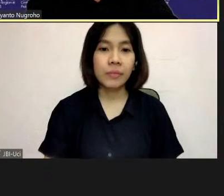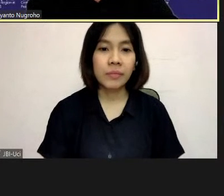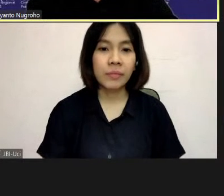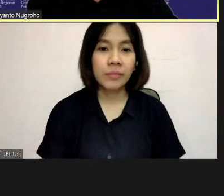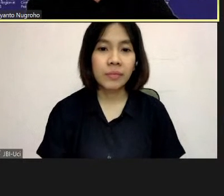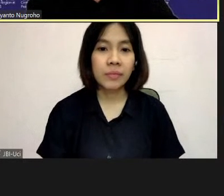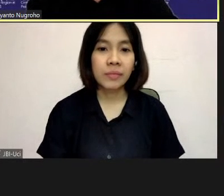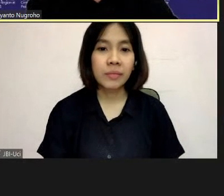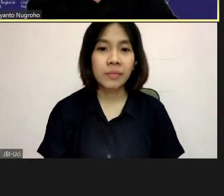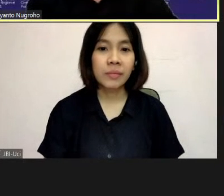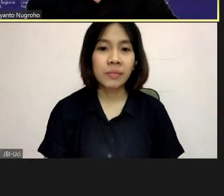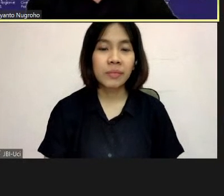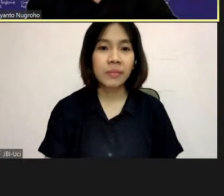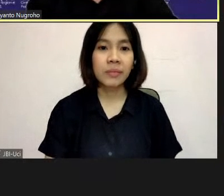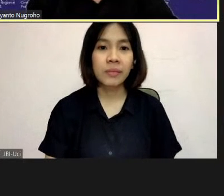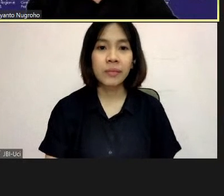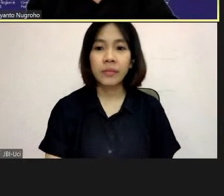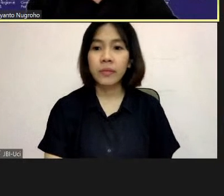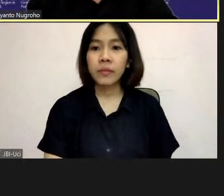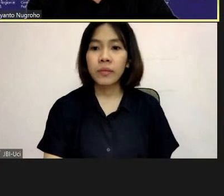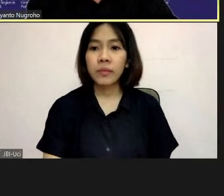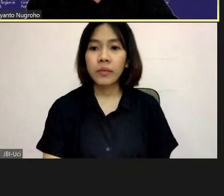the priority issues.